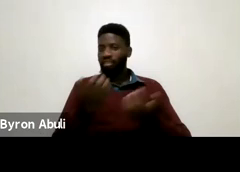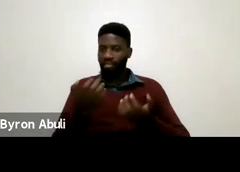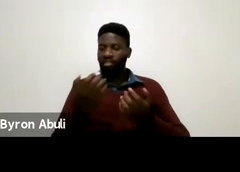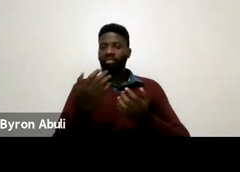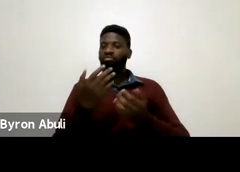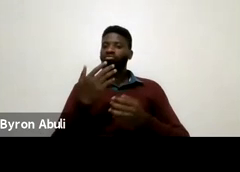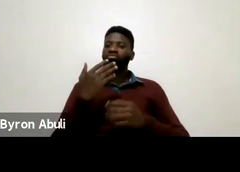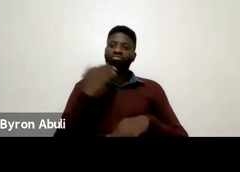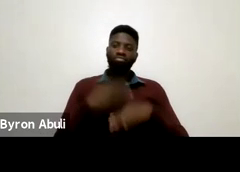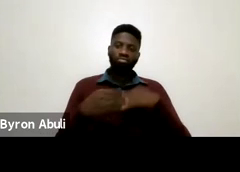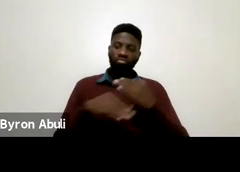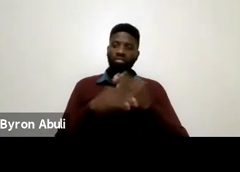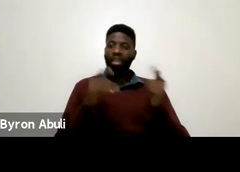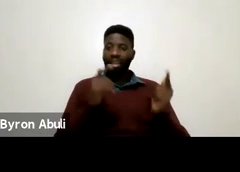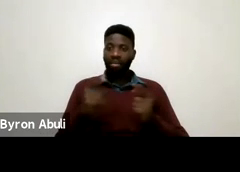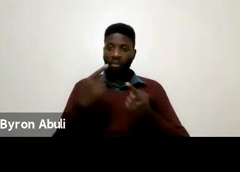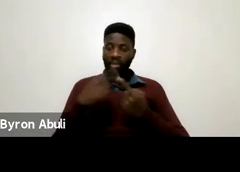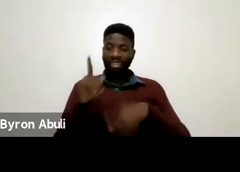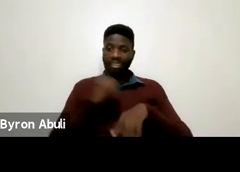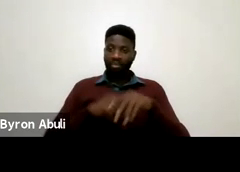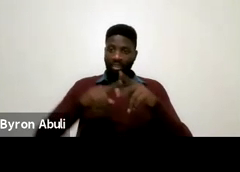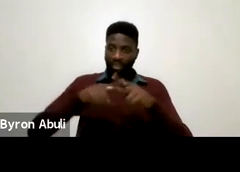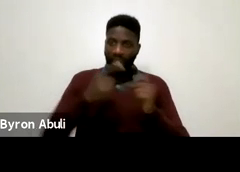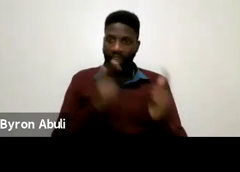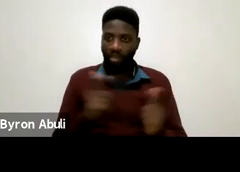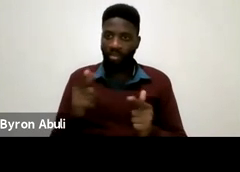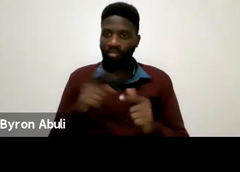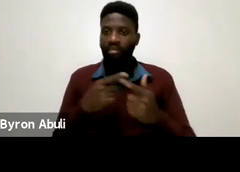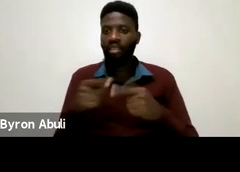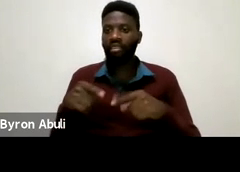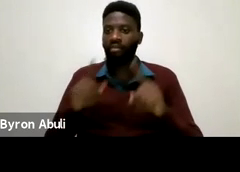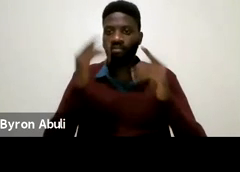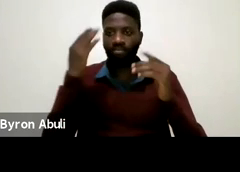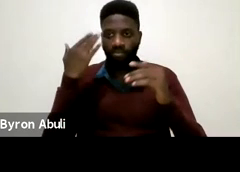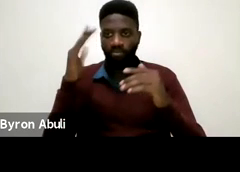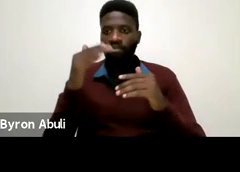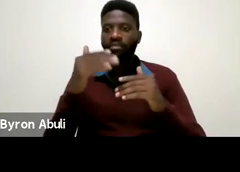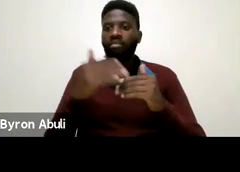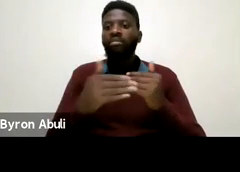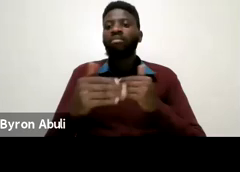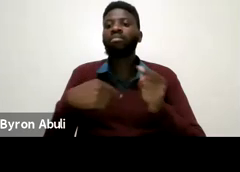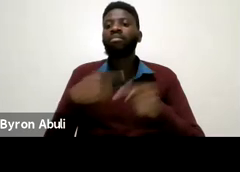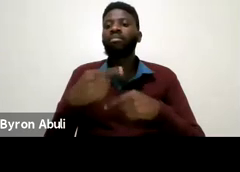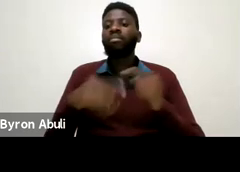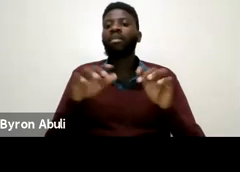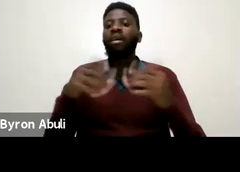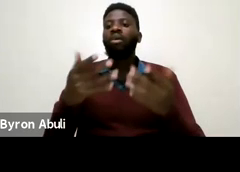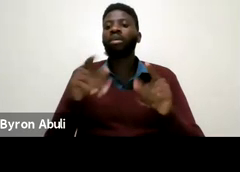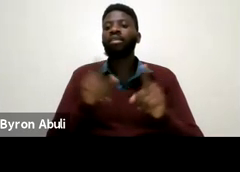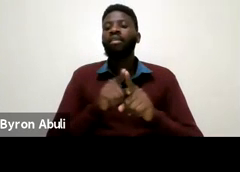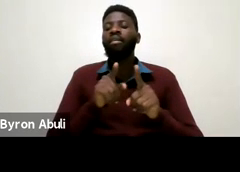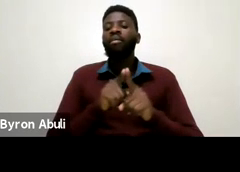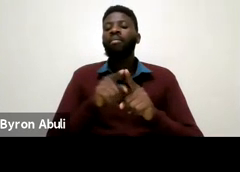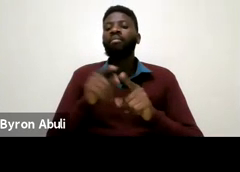be started. But after starting the library, then you don't know how the library is going on or how it will